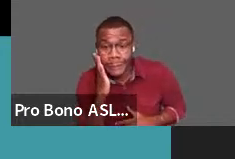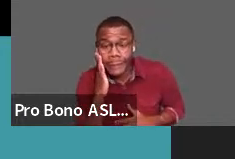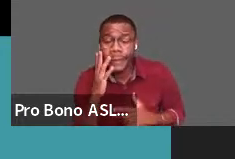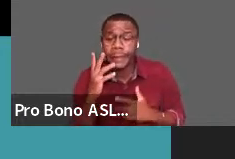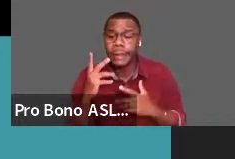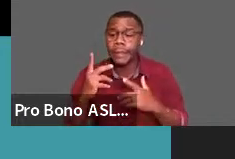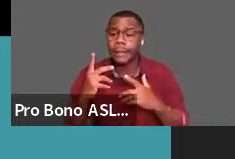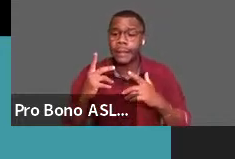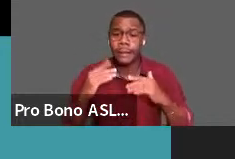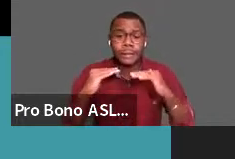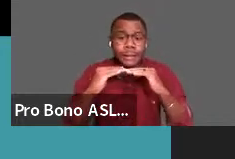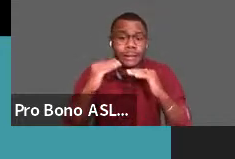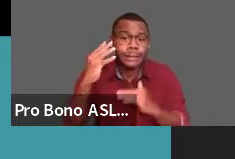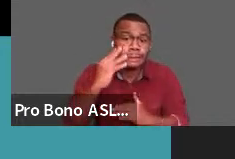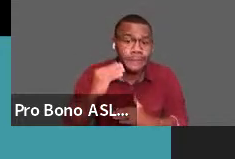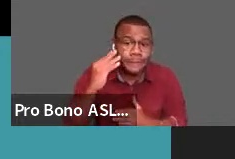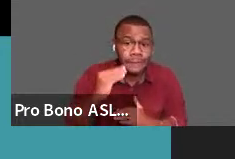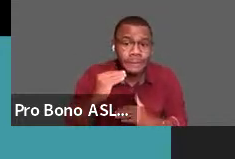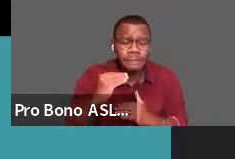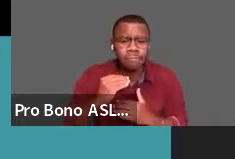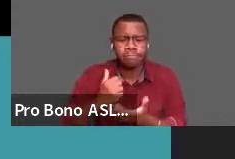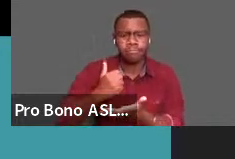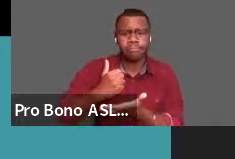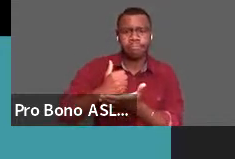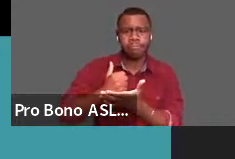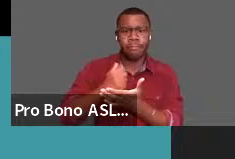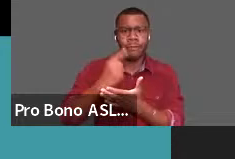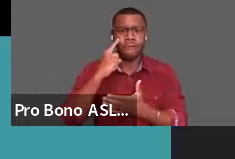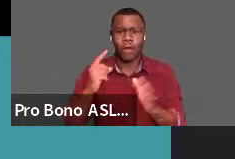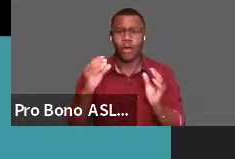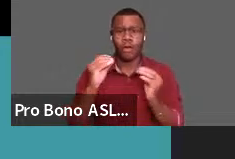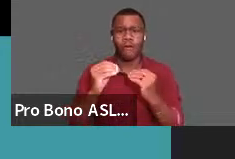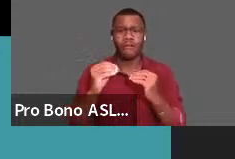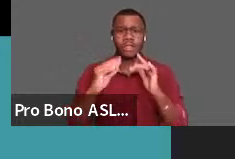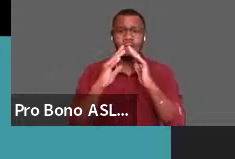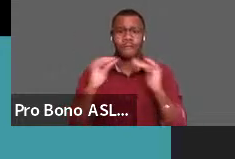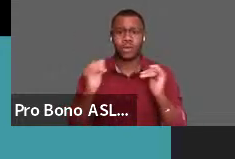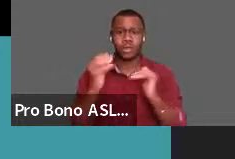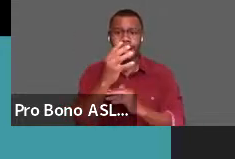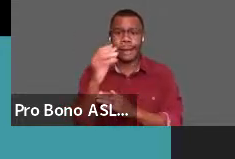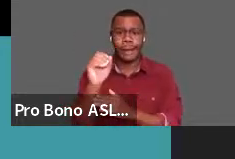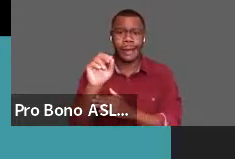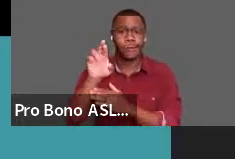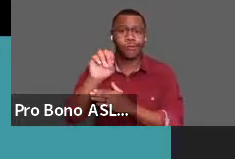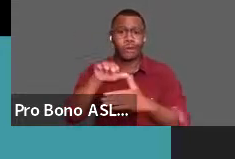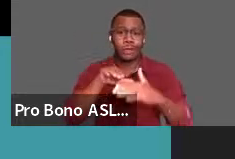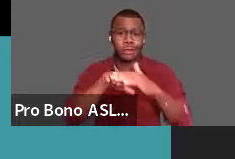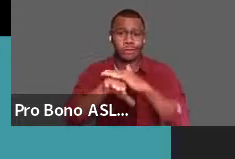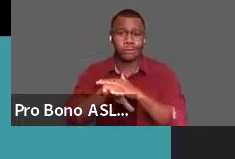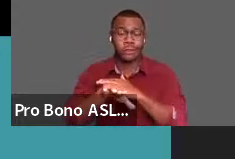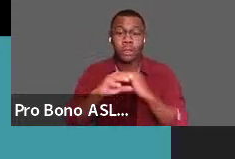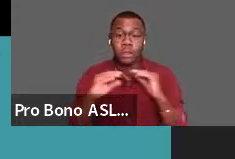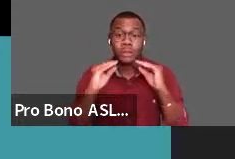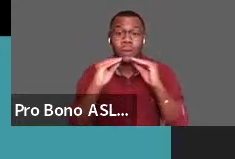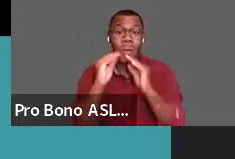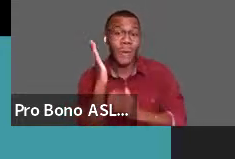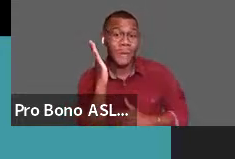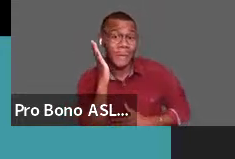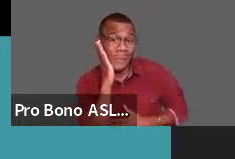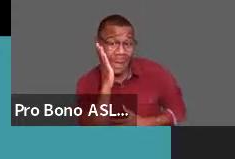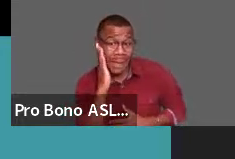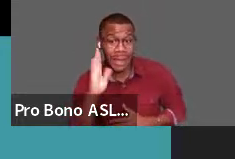helped by the Office of Diversion and Reentry. And so they created more beds to decompress